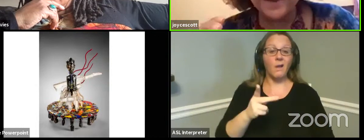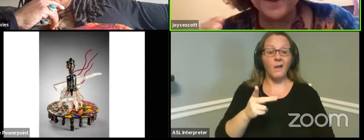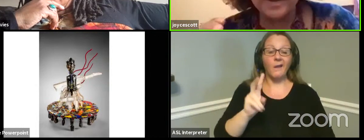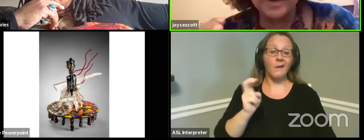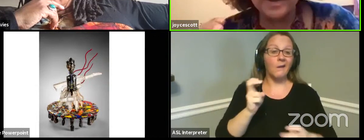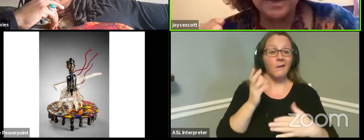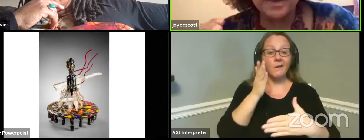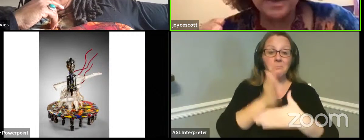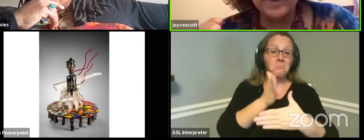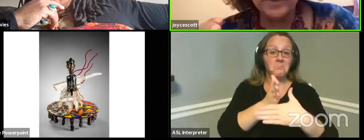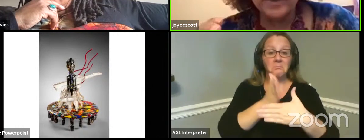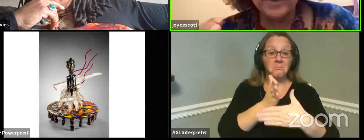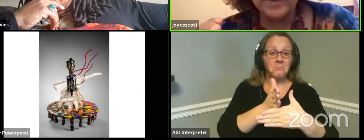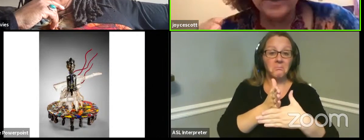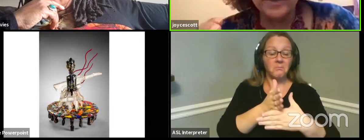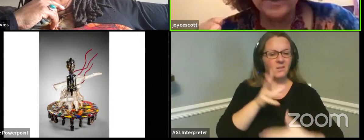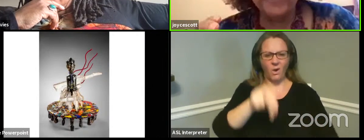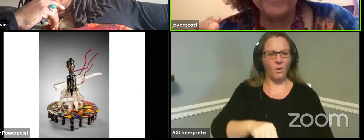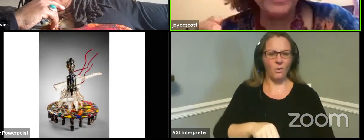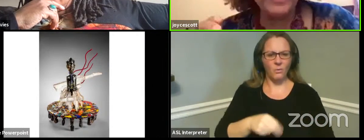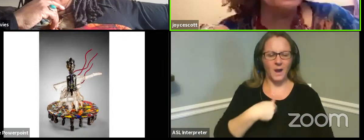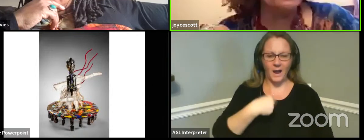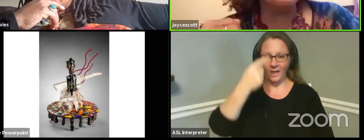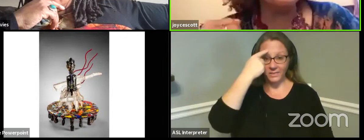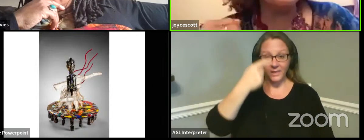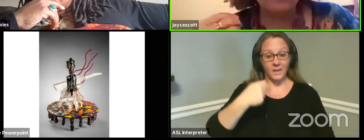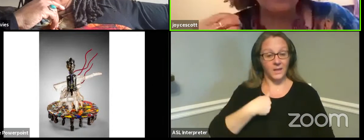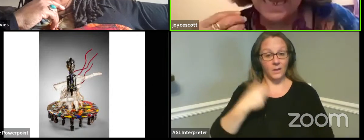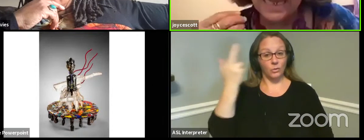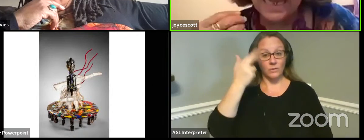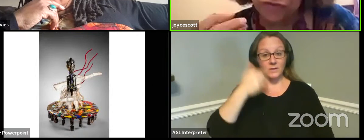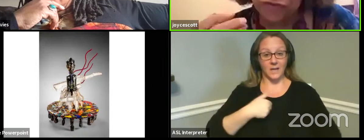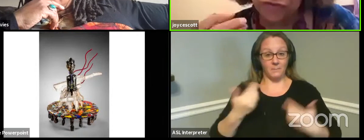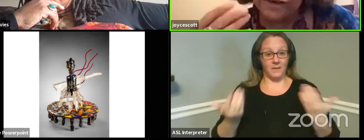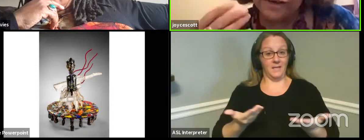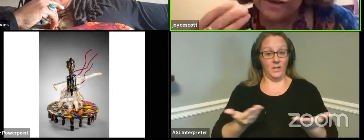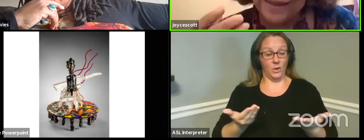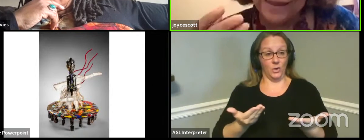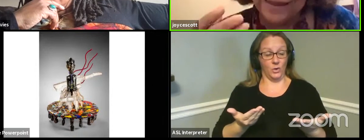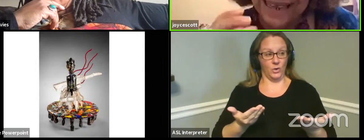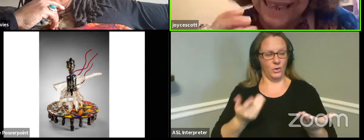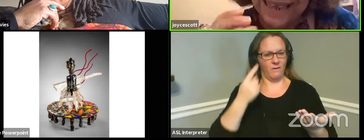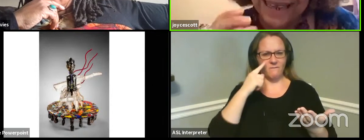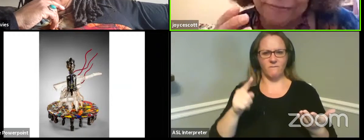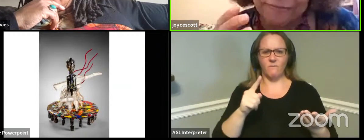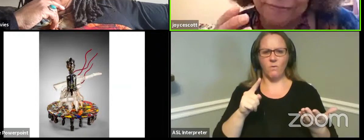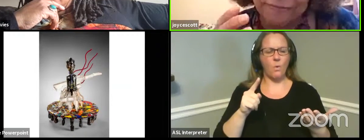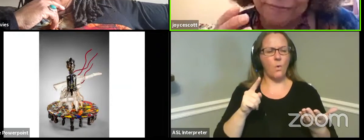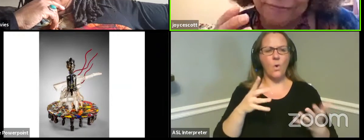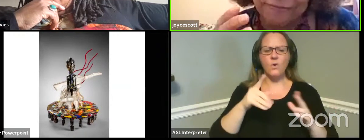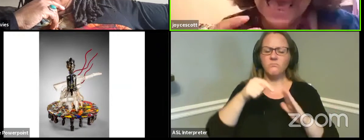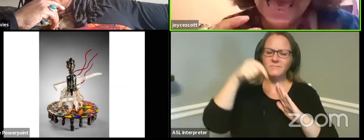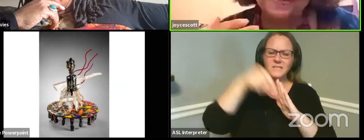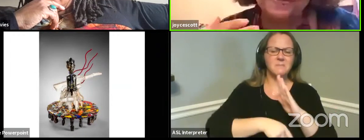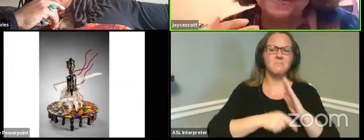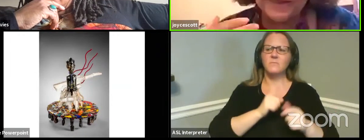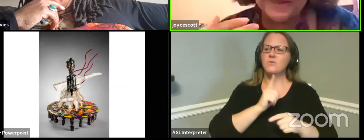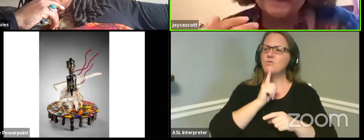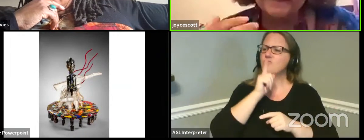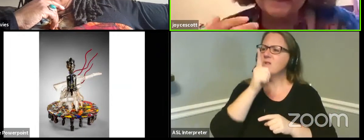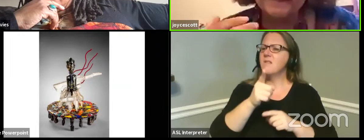here to have such extreme and entrancing endeavors in my